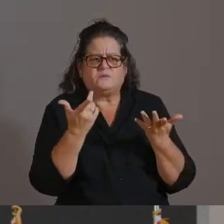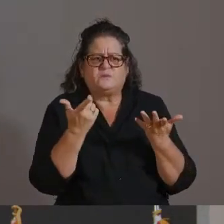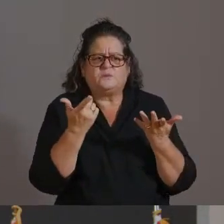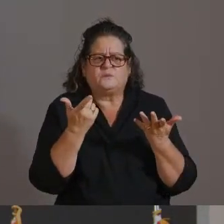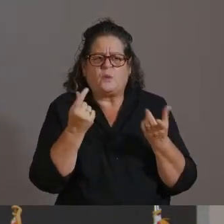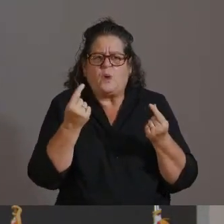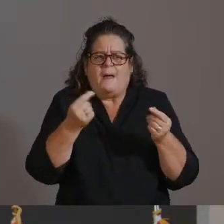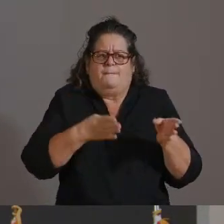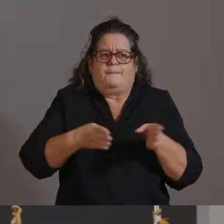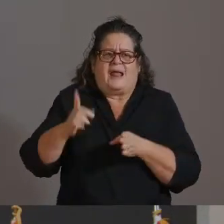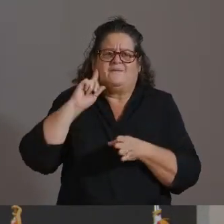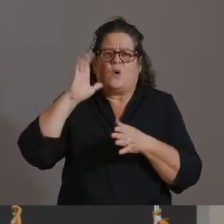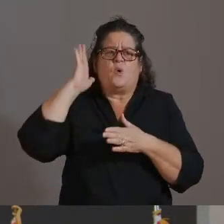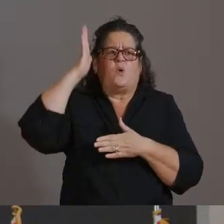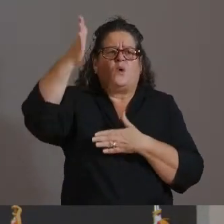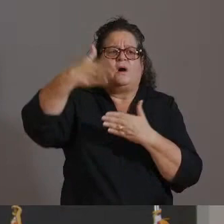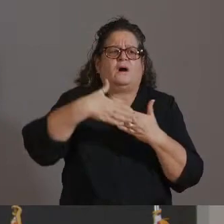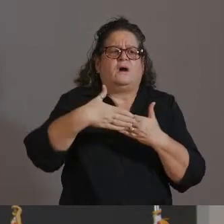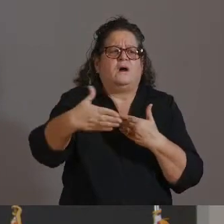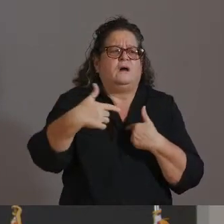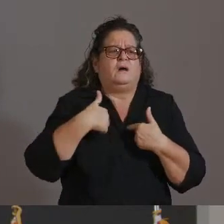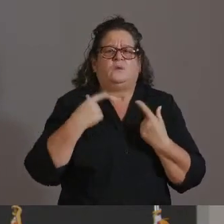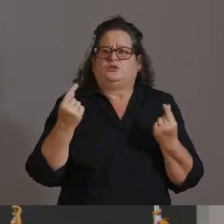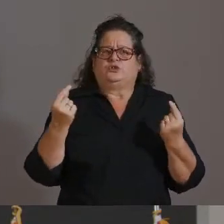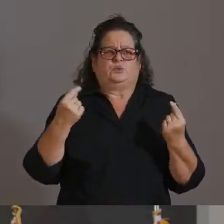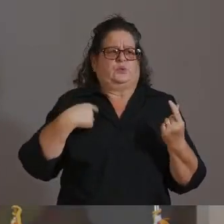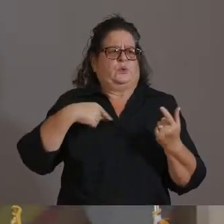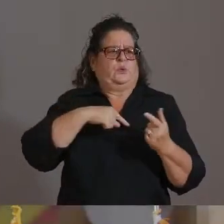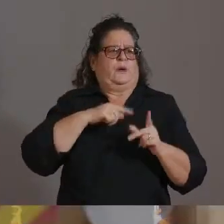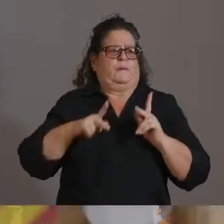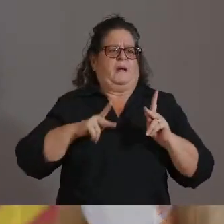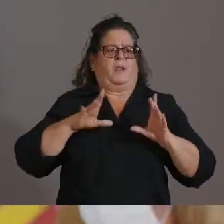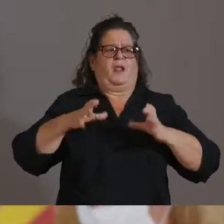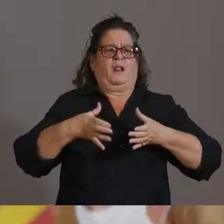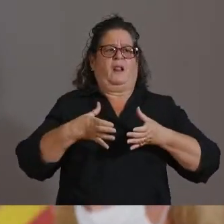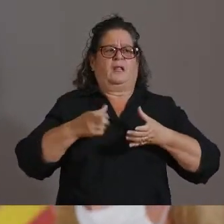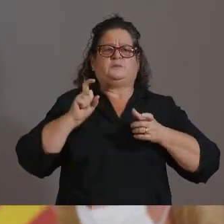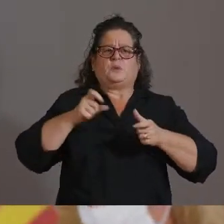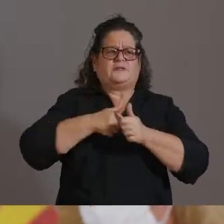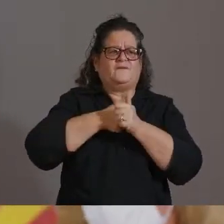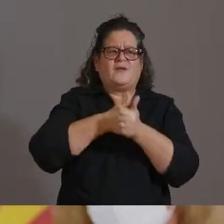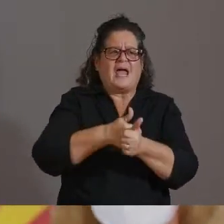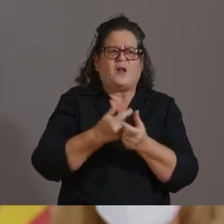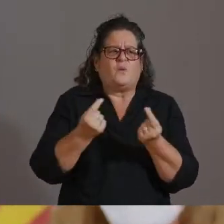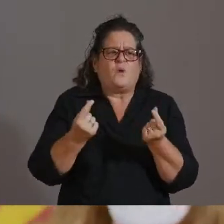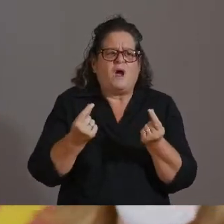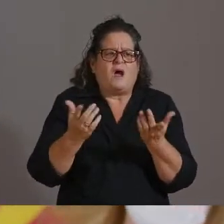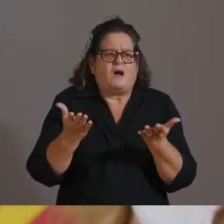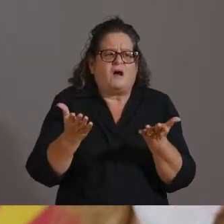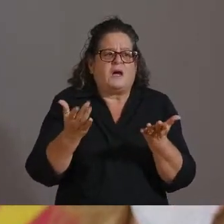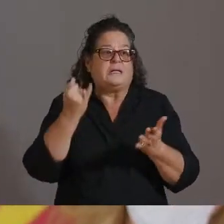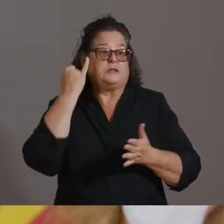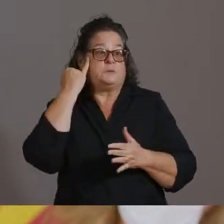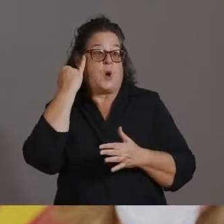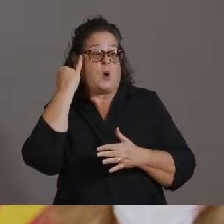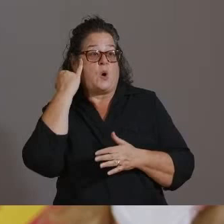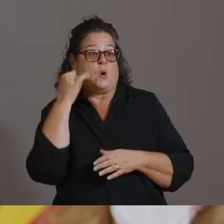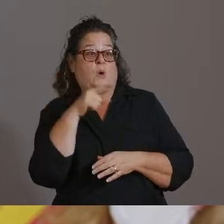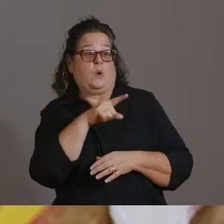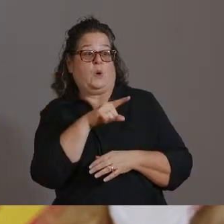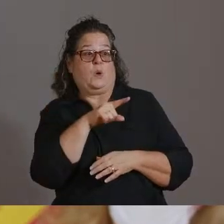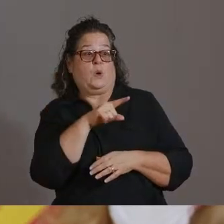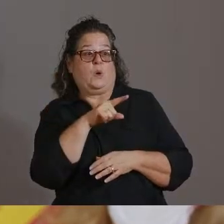you are following that the public can see? Like, what happens if a county goes from moderate to substantial? Where's the roadmap?